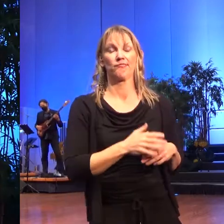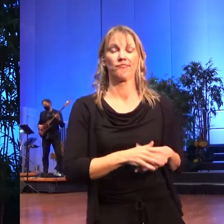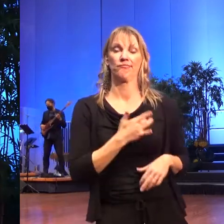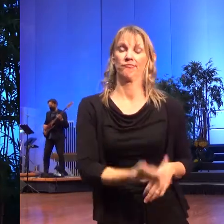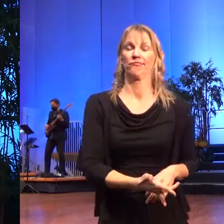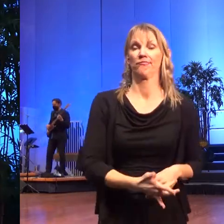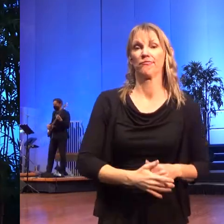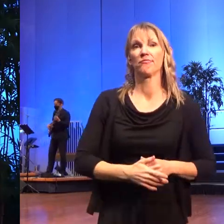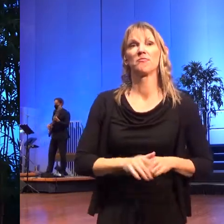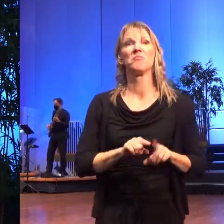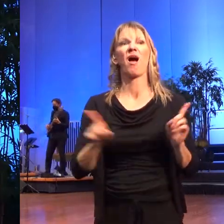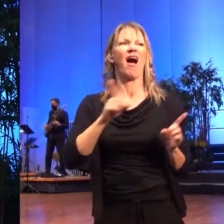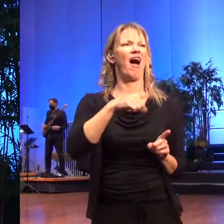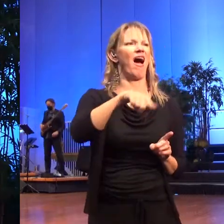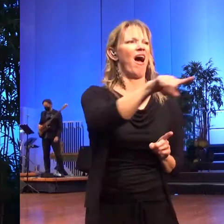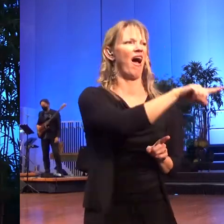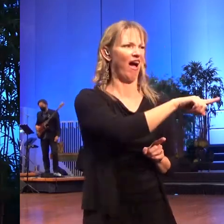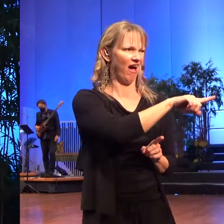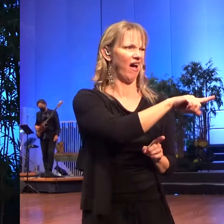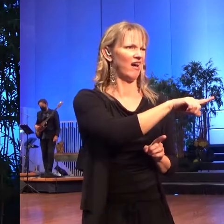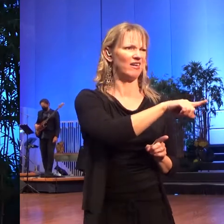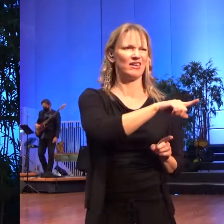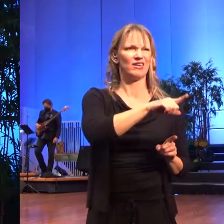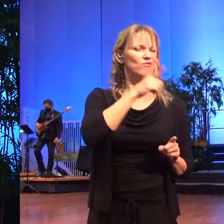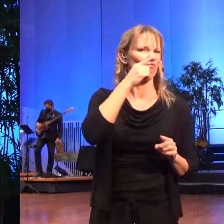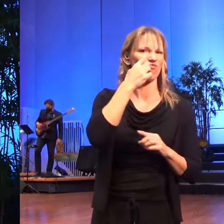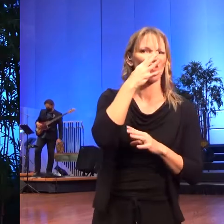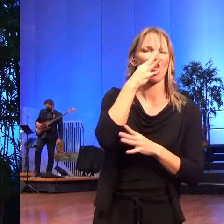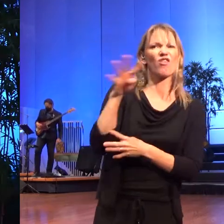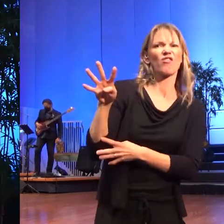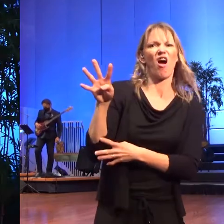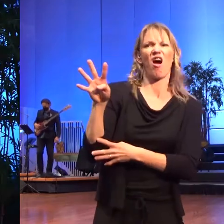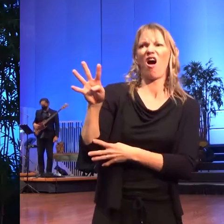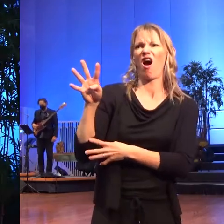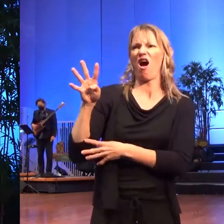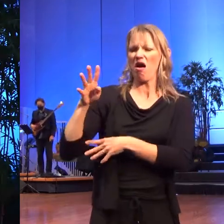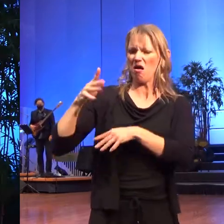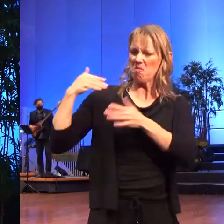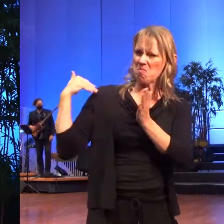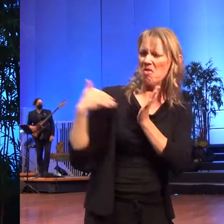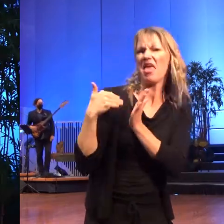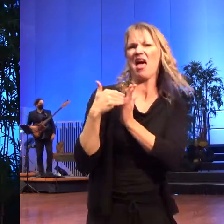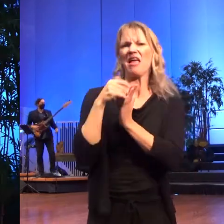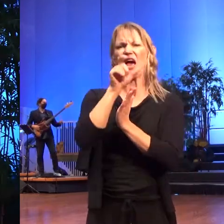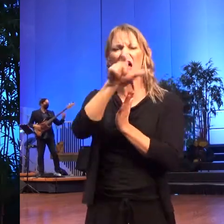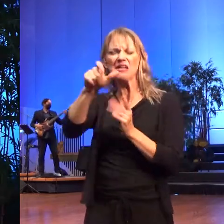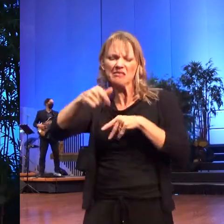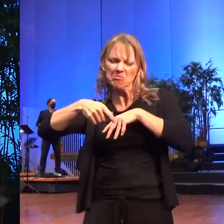Oh, but they don't even listen to the millions march in the streets.